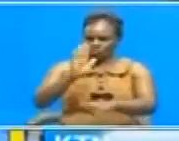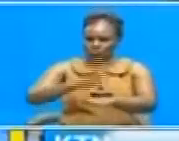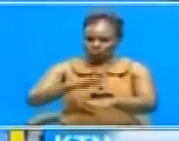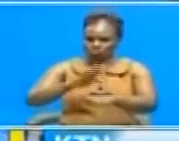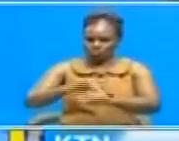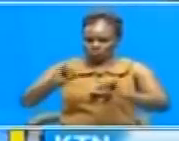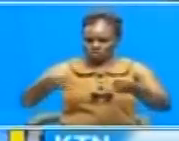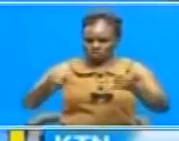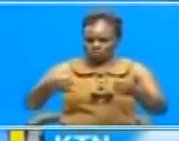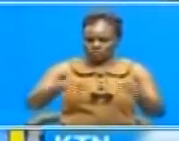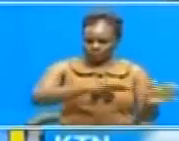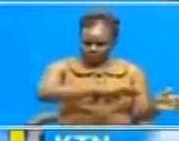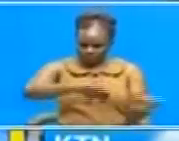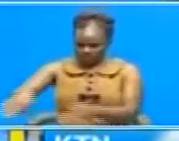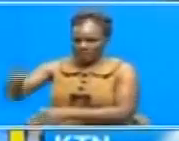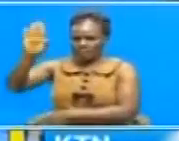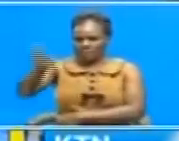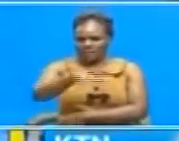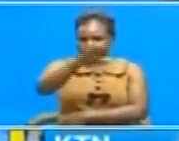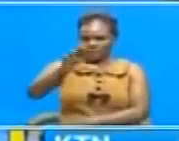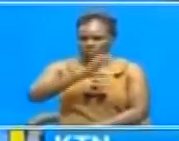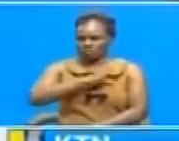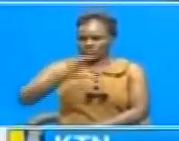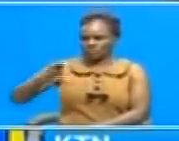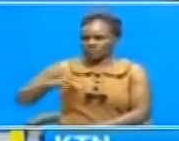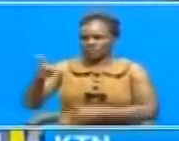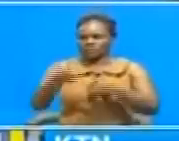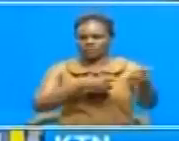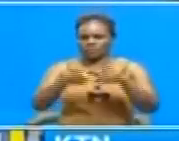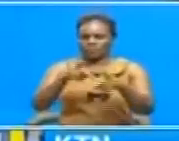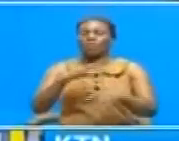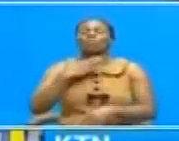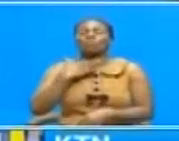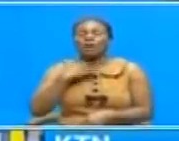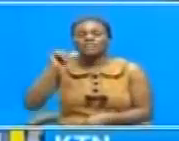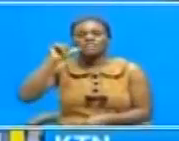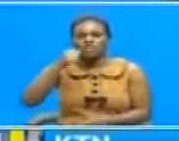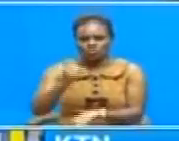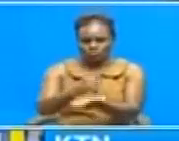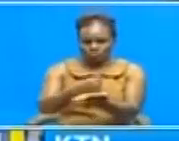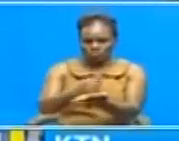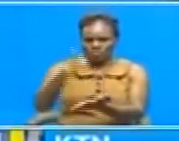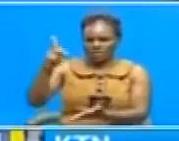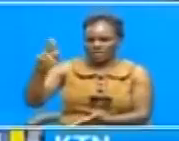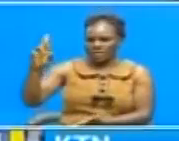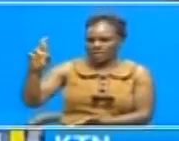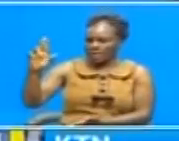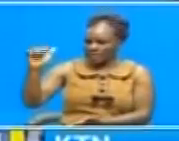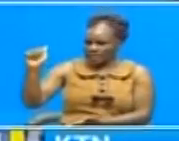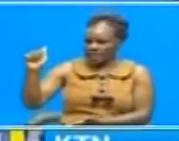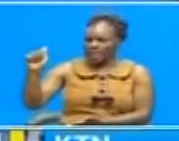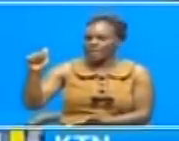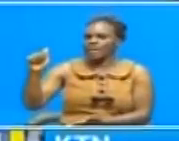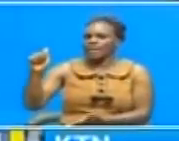for manufacturers. The Parliamentary Committee on Transport has called for a fresh audit into the Kenya Airports Authority bus scandal.